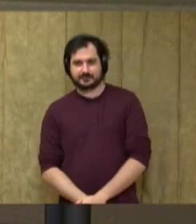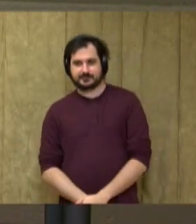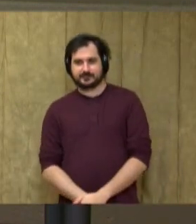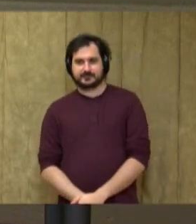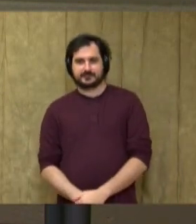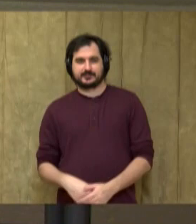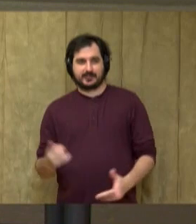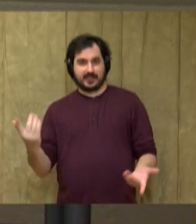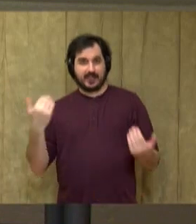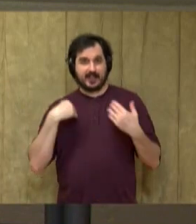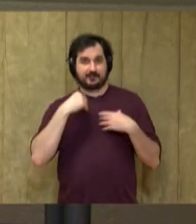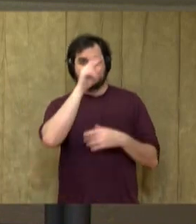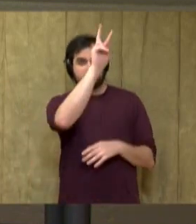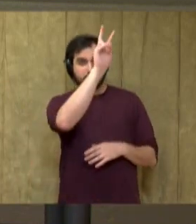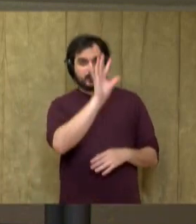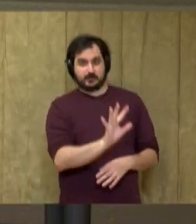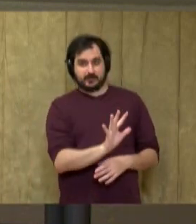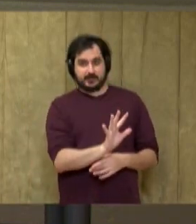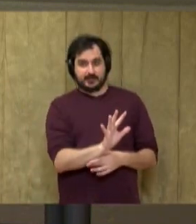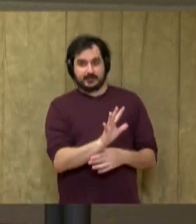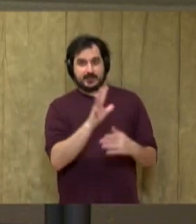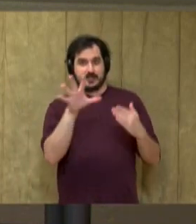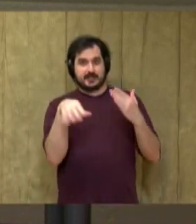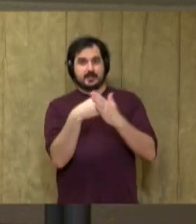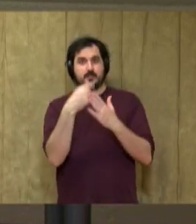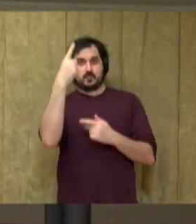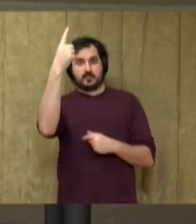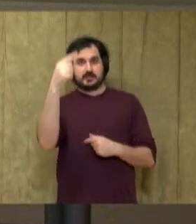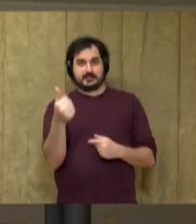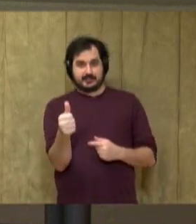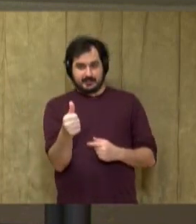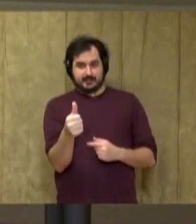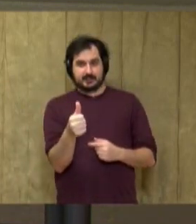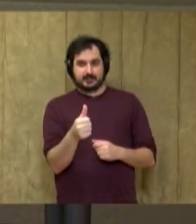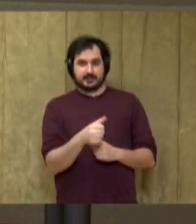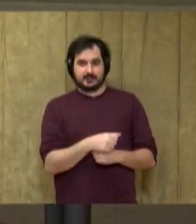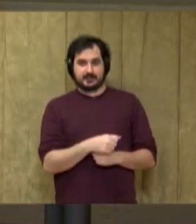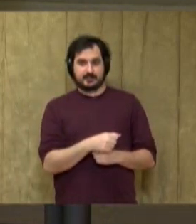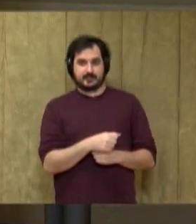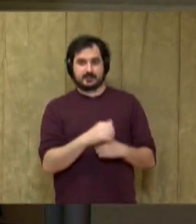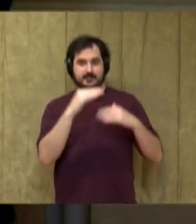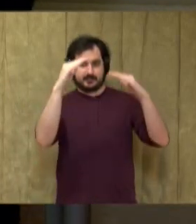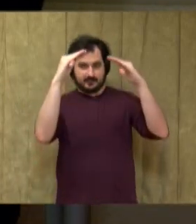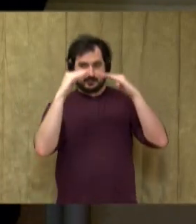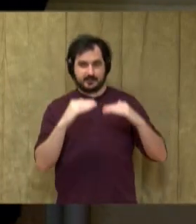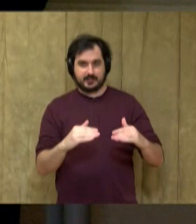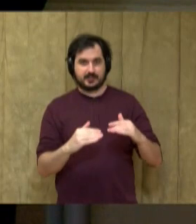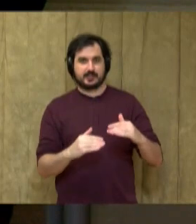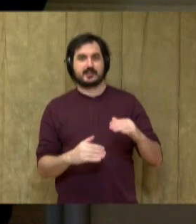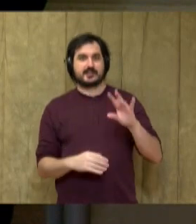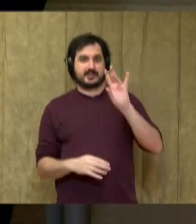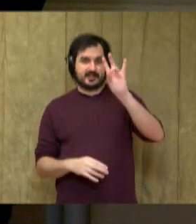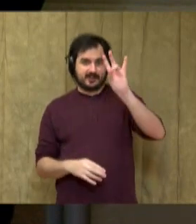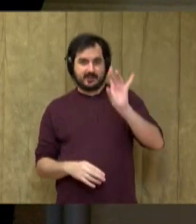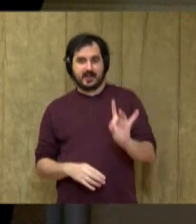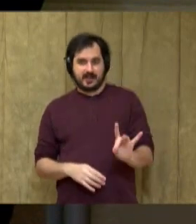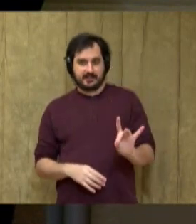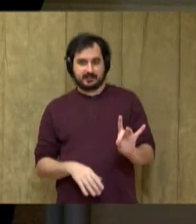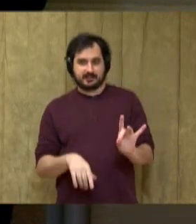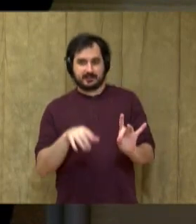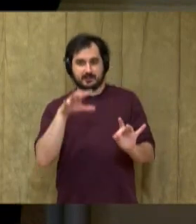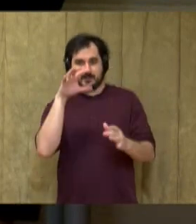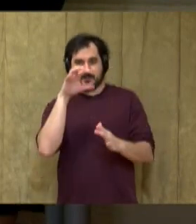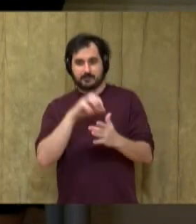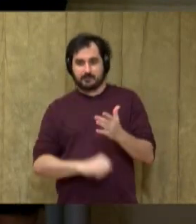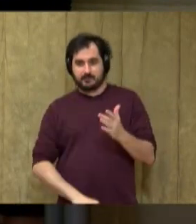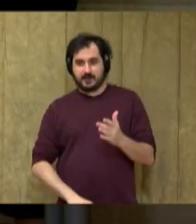So she has 2/5 plus 1/10, and then she has